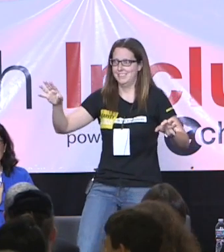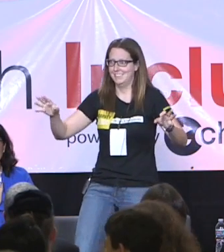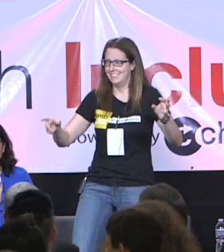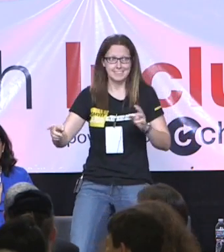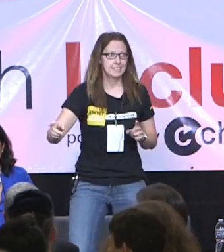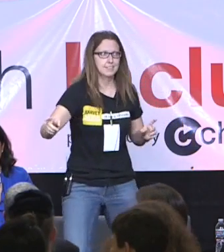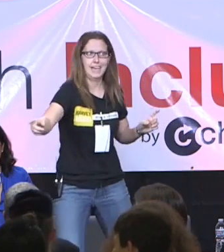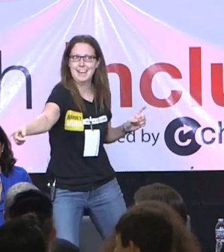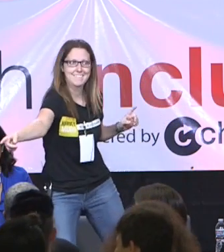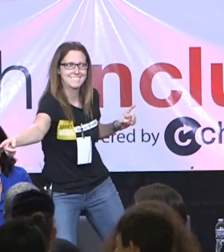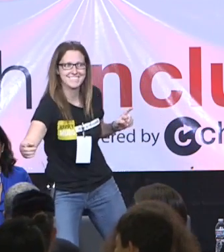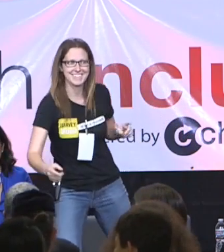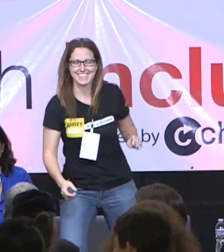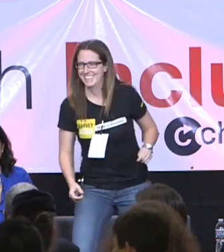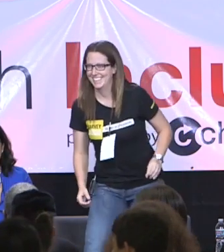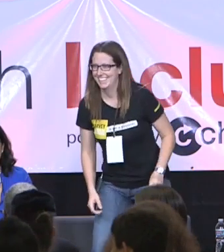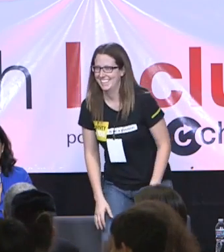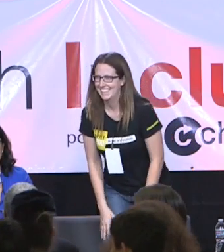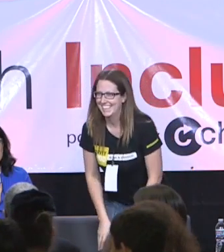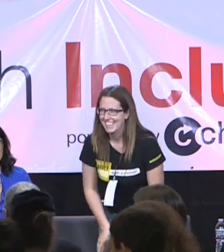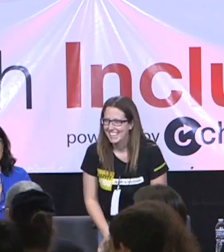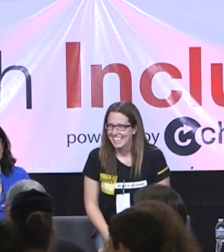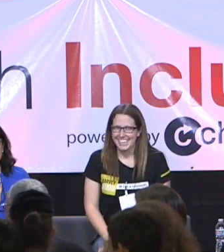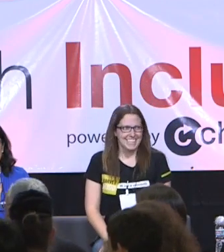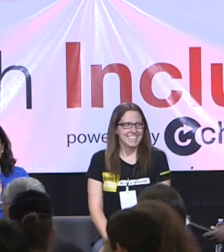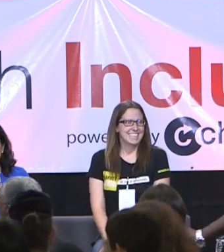Questions? Yeah.